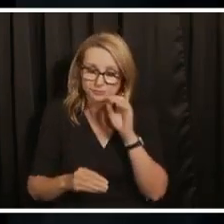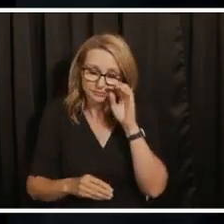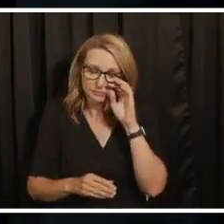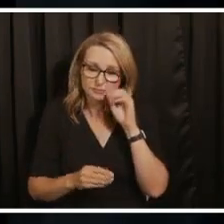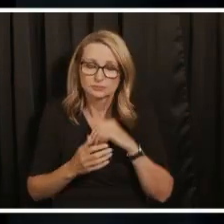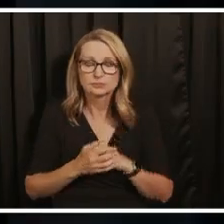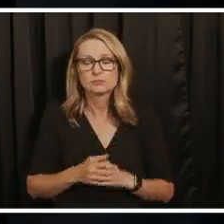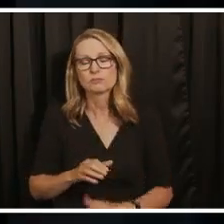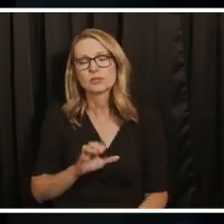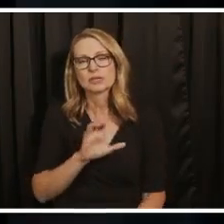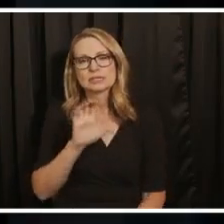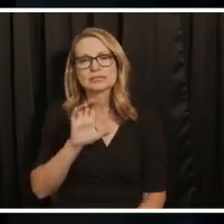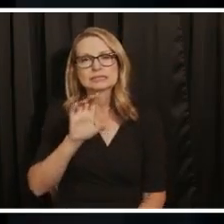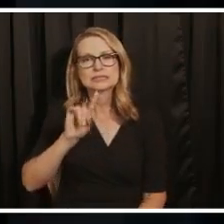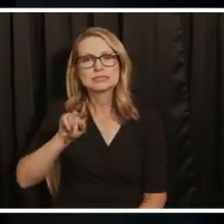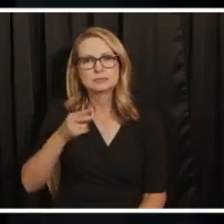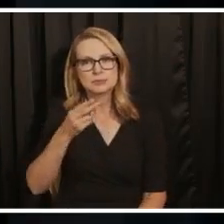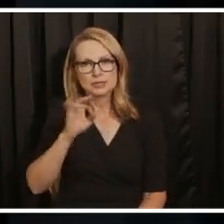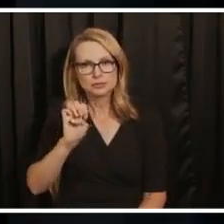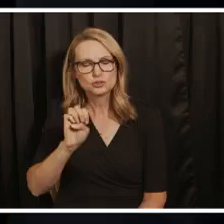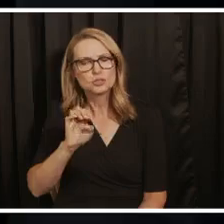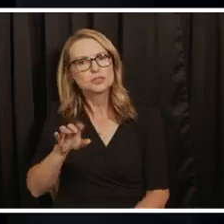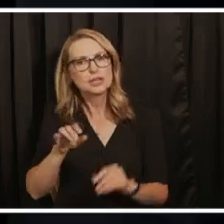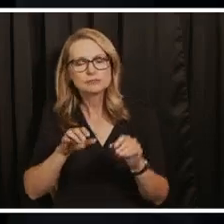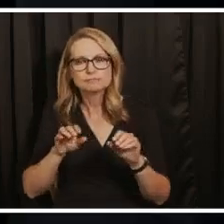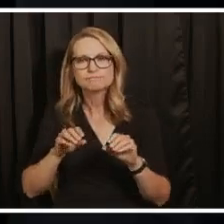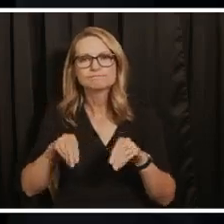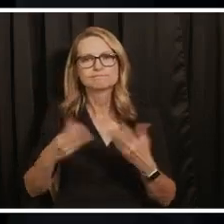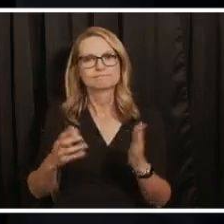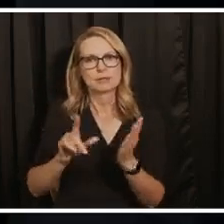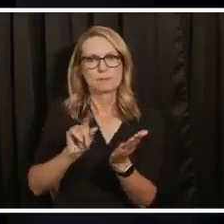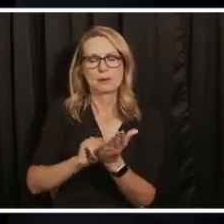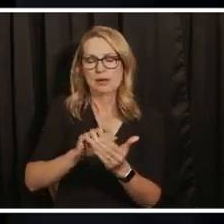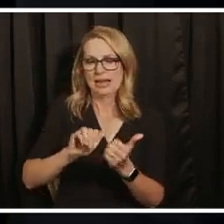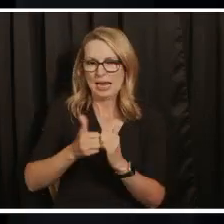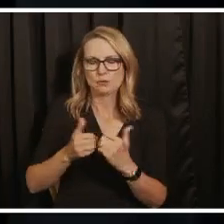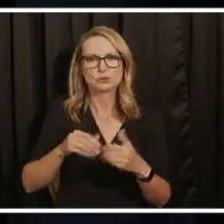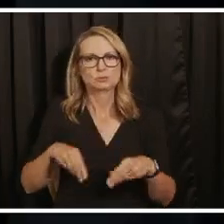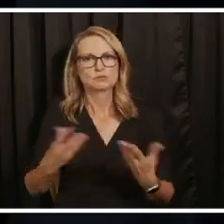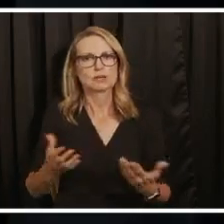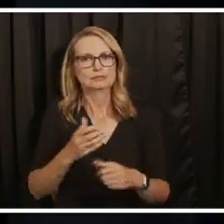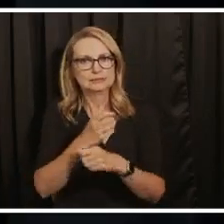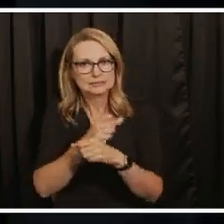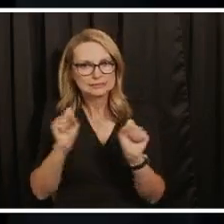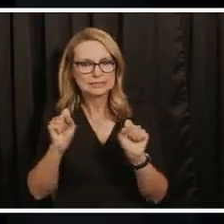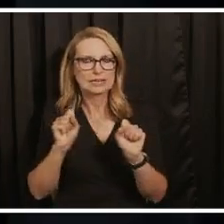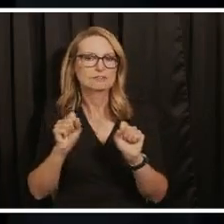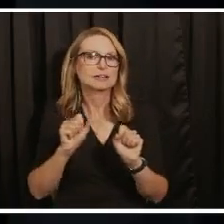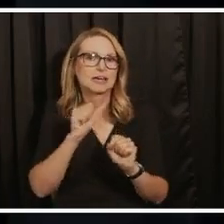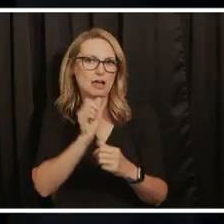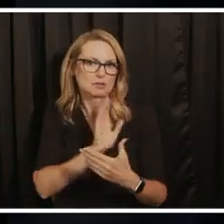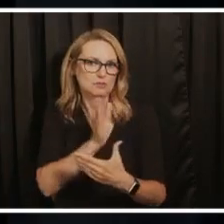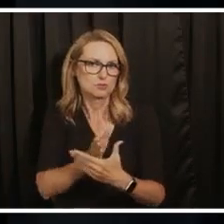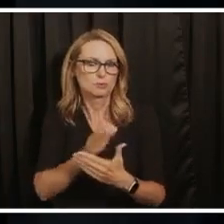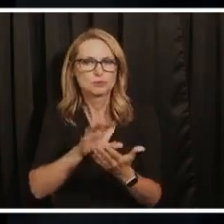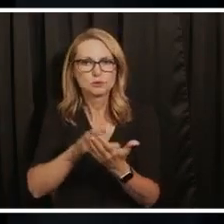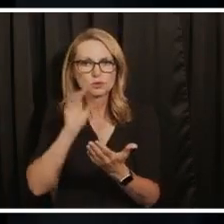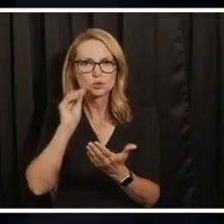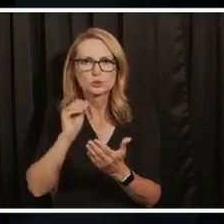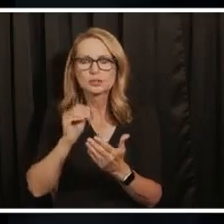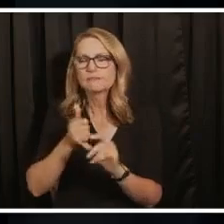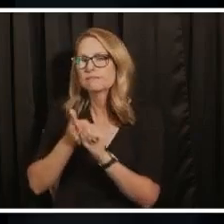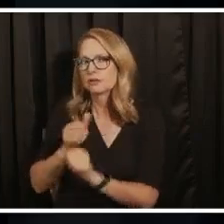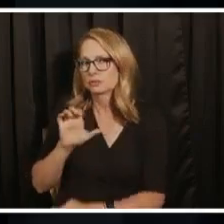released its guidance on how to ensure safe, uninterrupted in-person learning in mid-July, which was largely based on the CDC